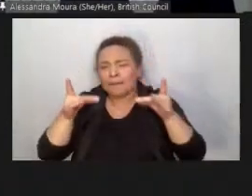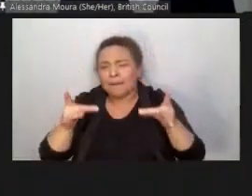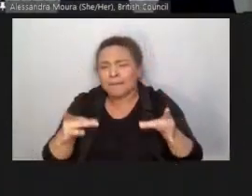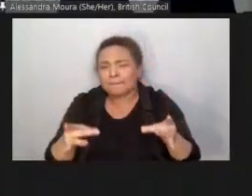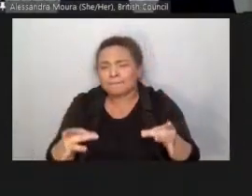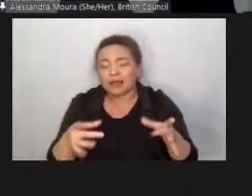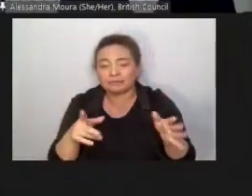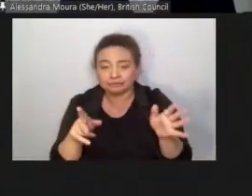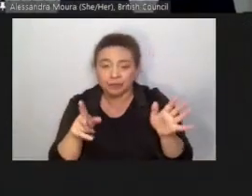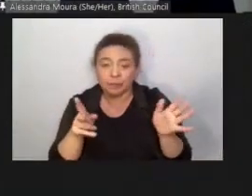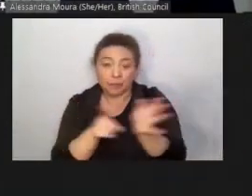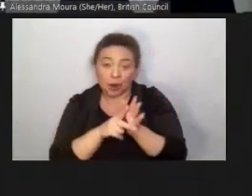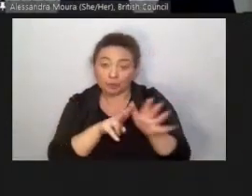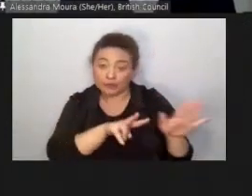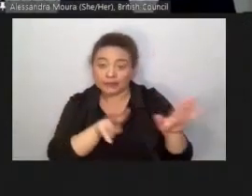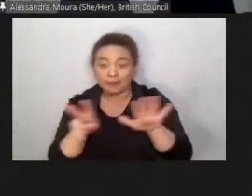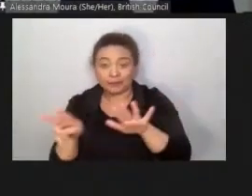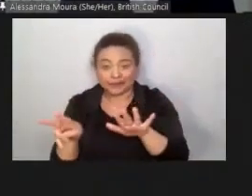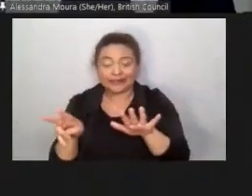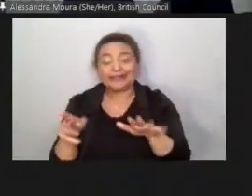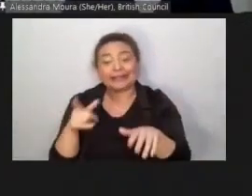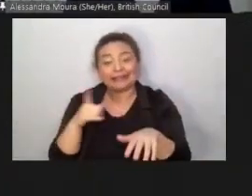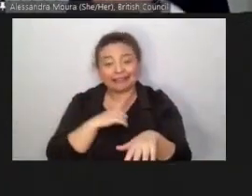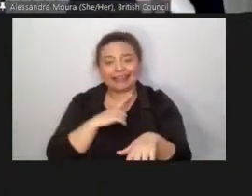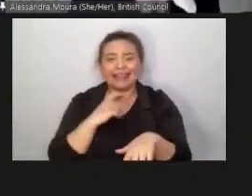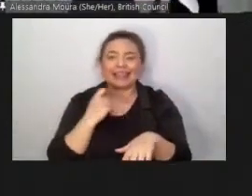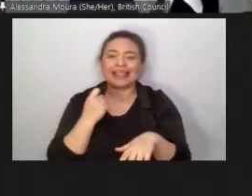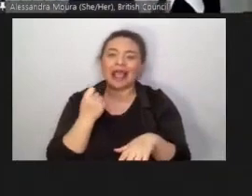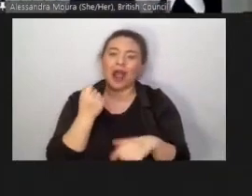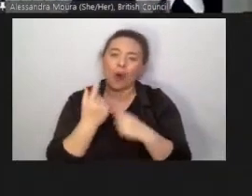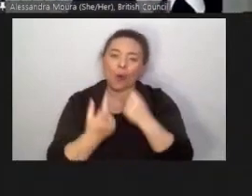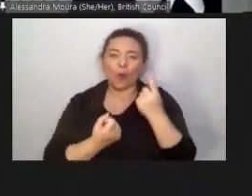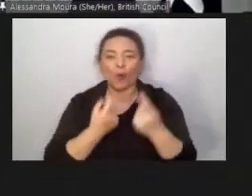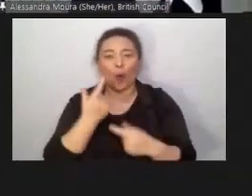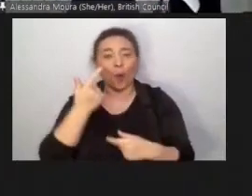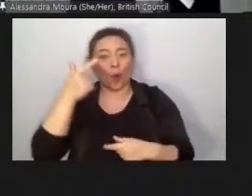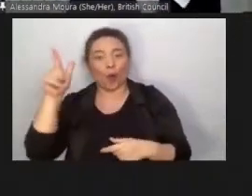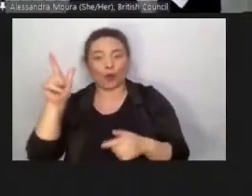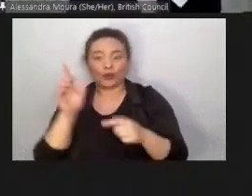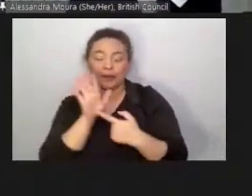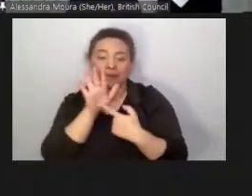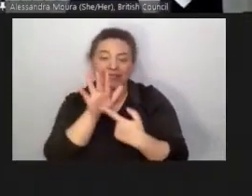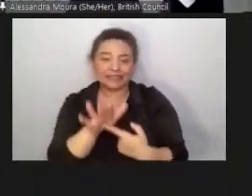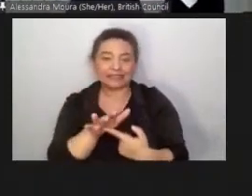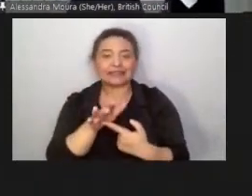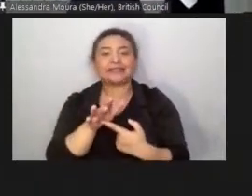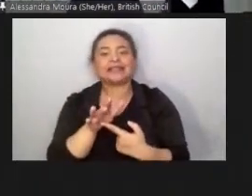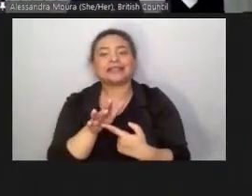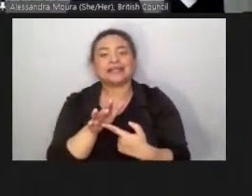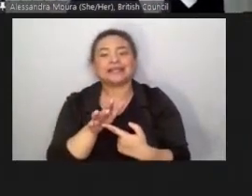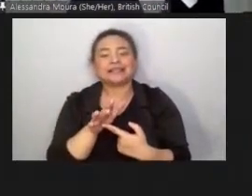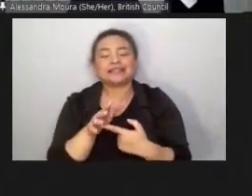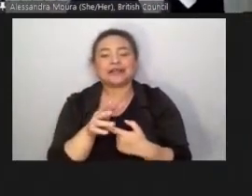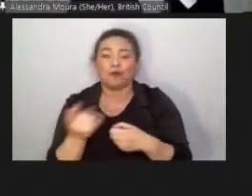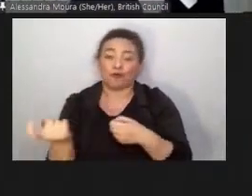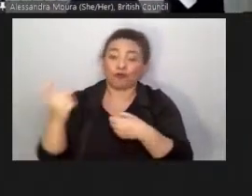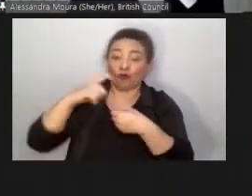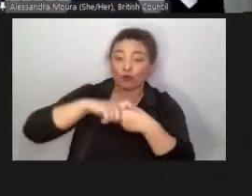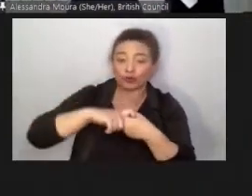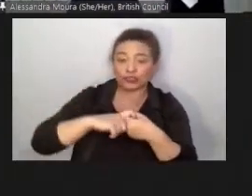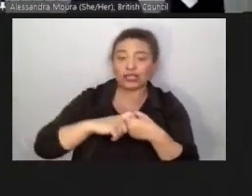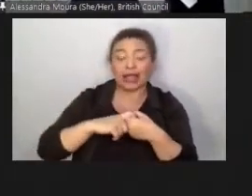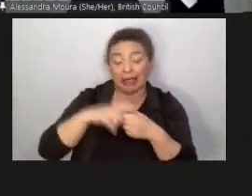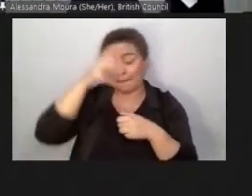another presentation recording that you can go back to if you want to learn more about this, but I'm going to focus on it because I think it's very,